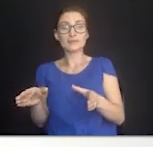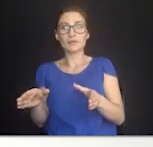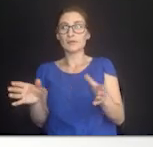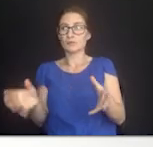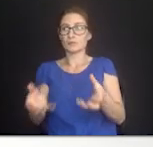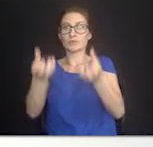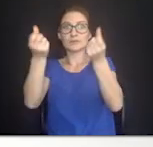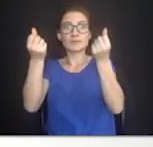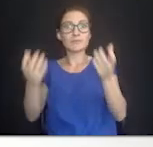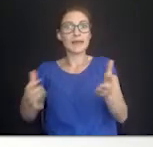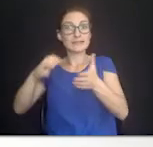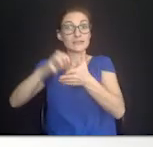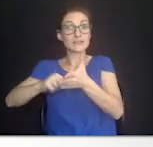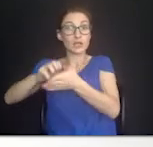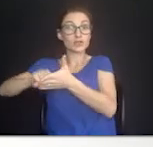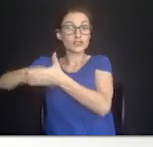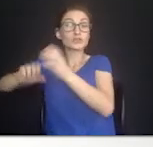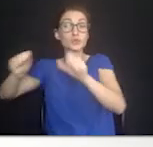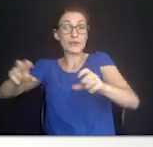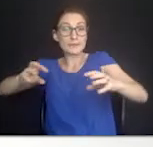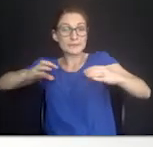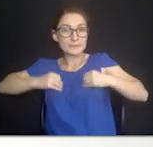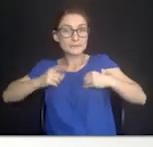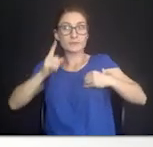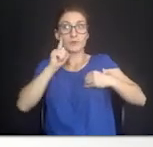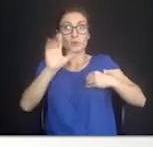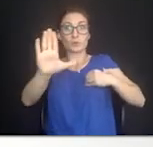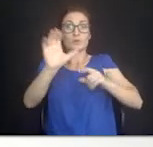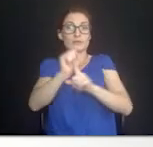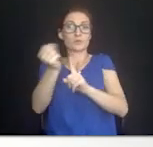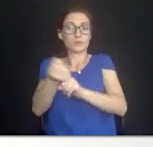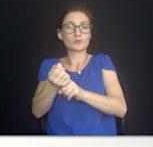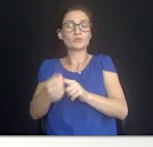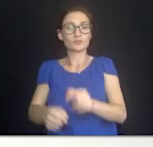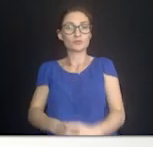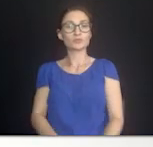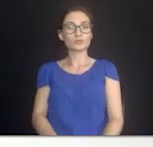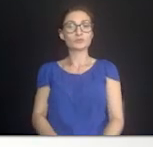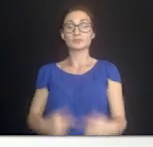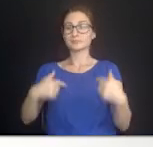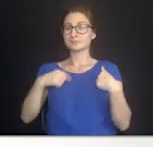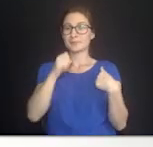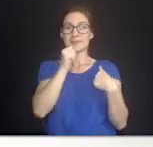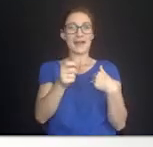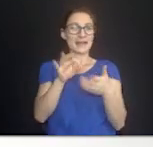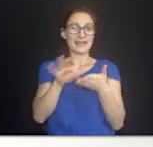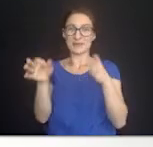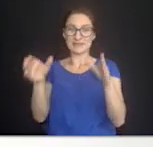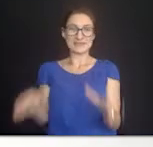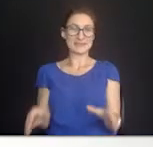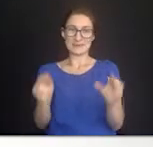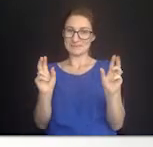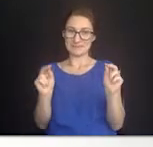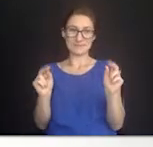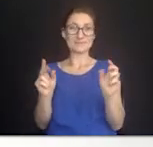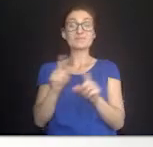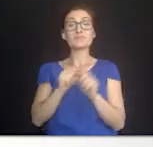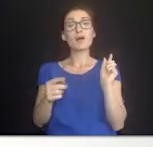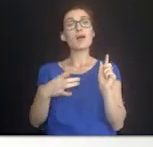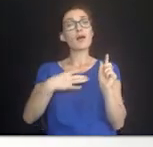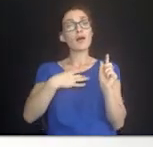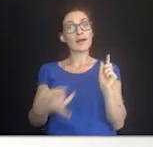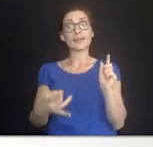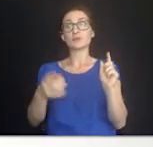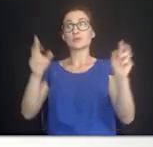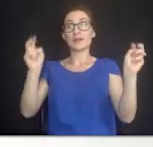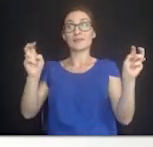guys can be taking in your situation that you need to be aware of, right? I'm not the accountant, but again, that's why I like to play that hired pain in the butt,